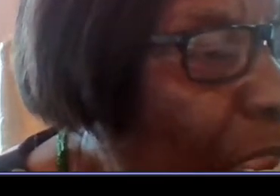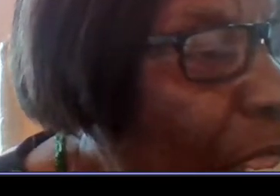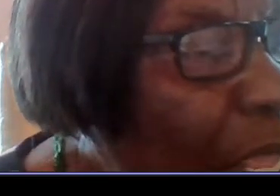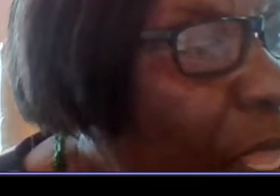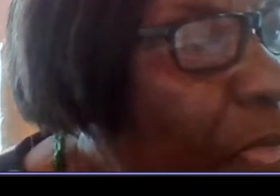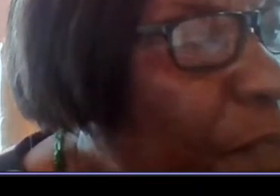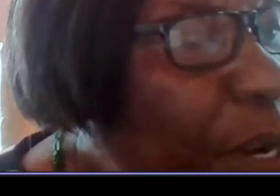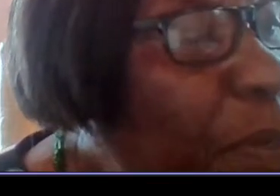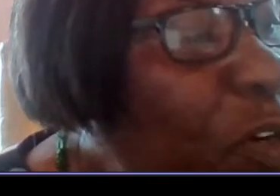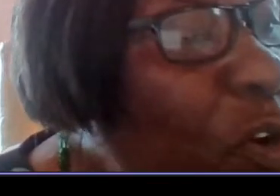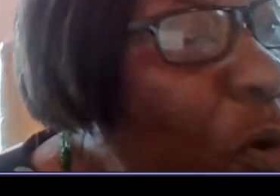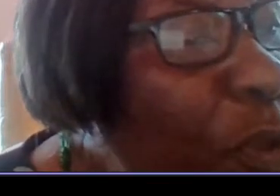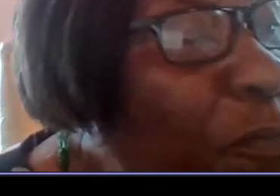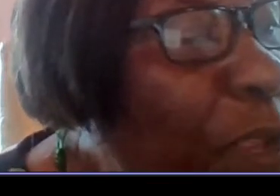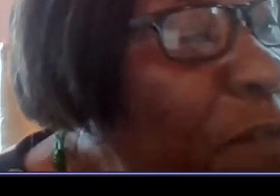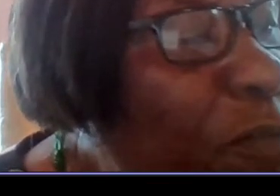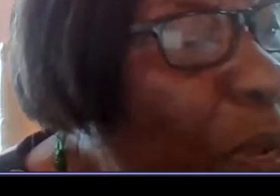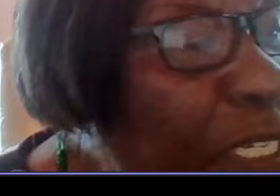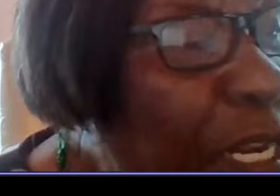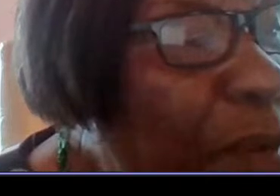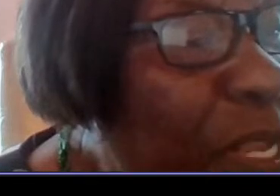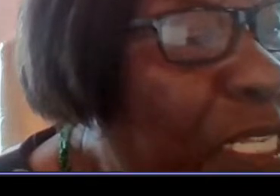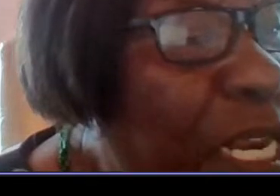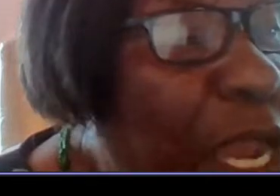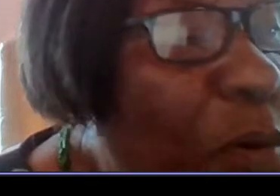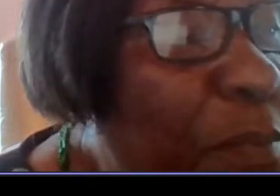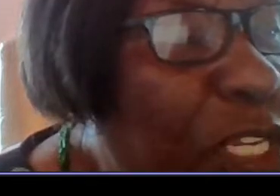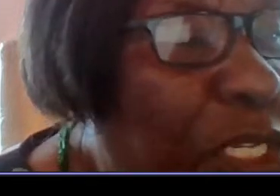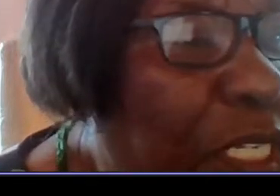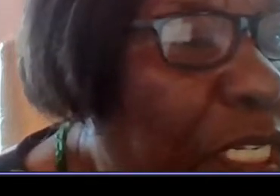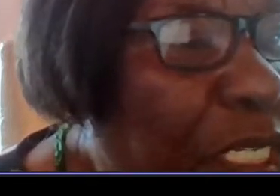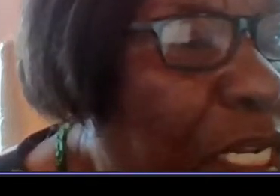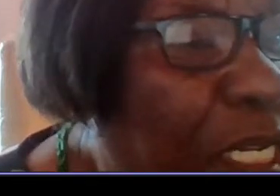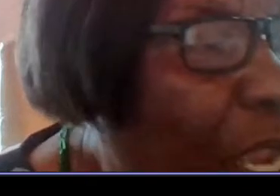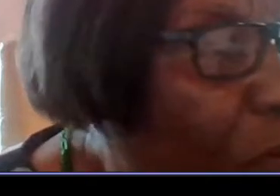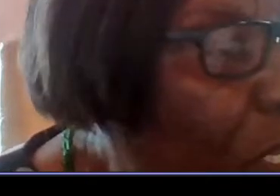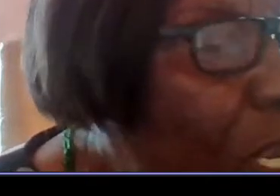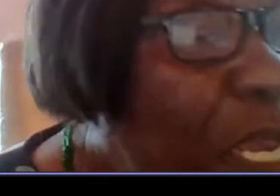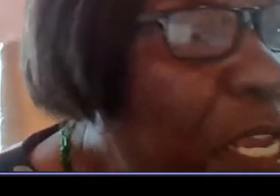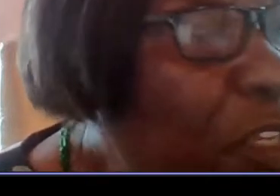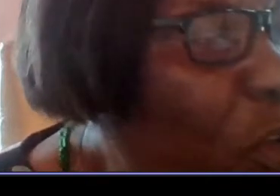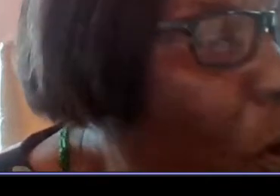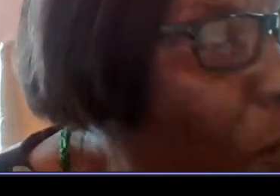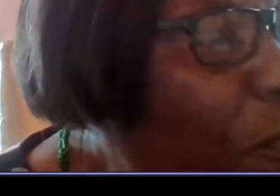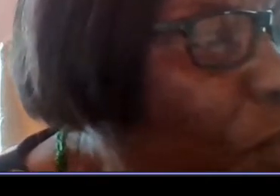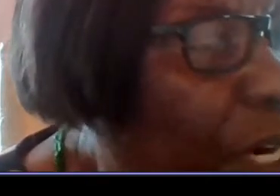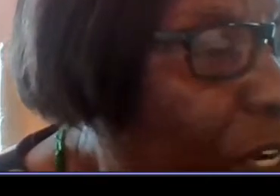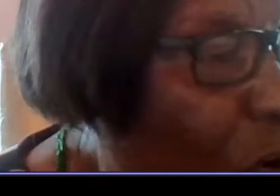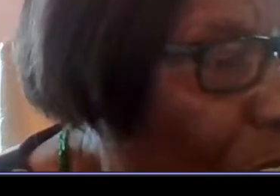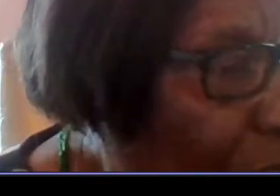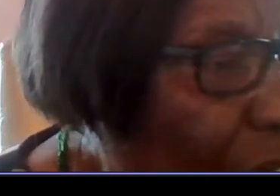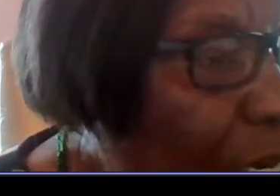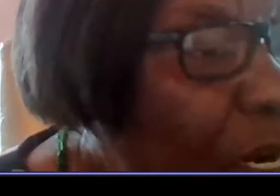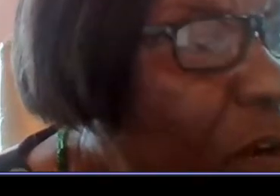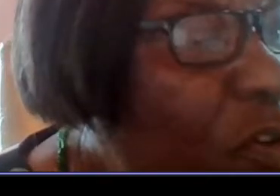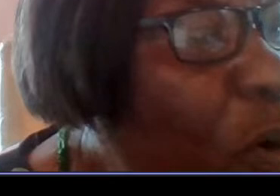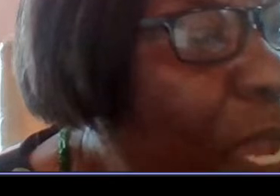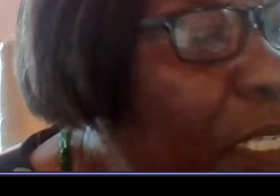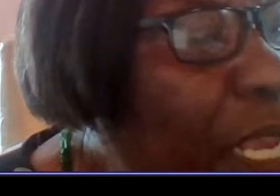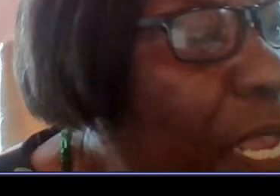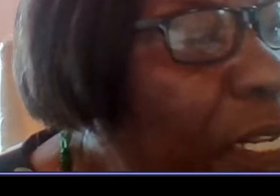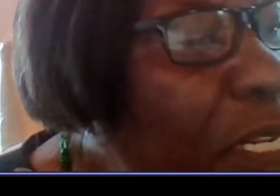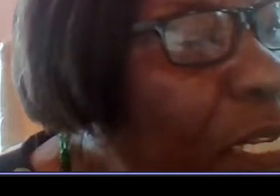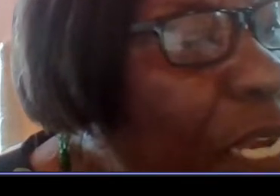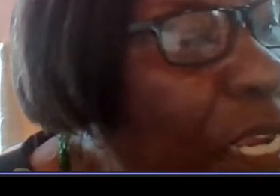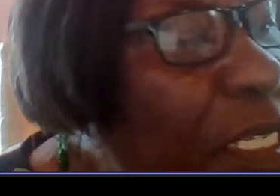2022-23. Honorable Chair, the rapid growth of informal settlements in our major cities and towns is of great concern